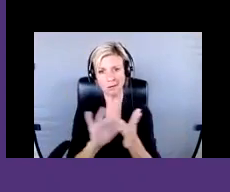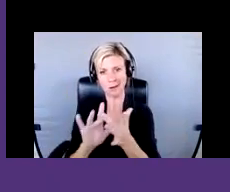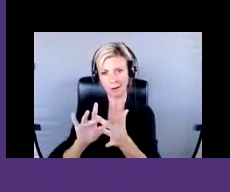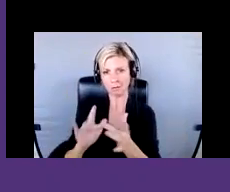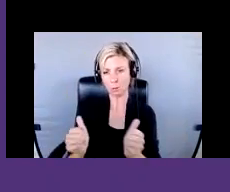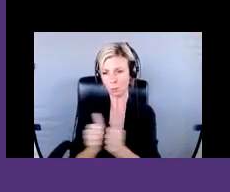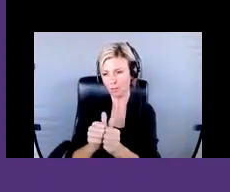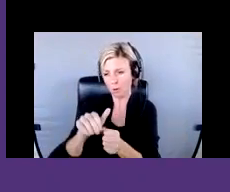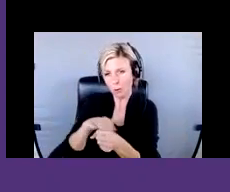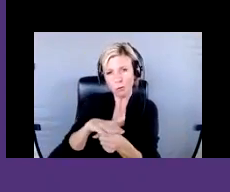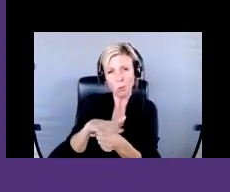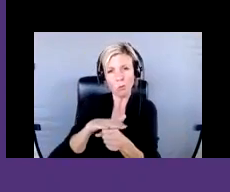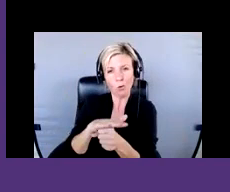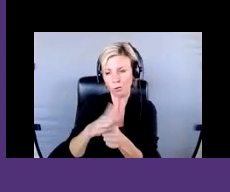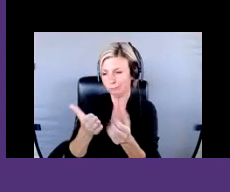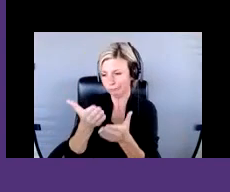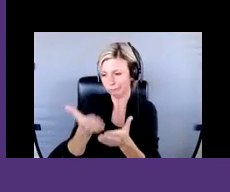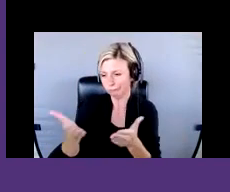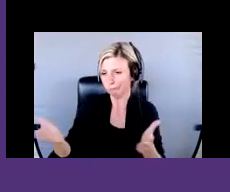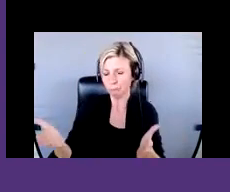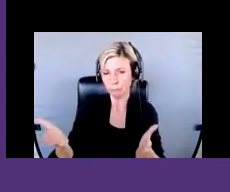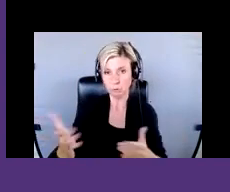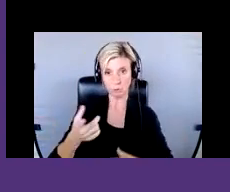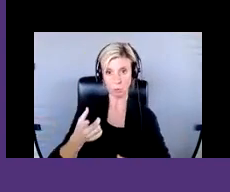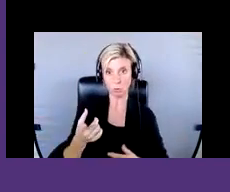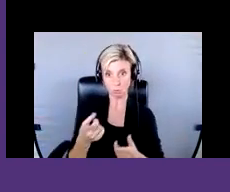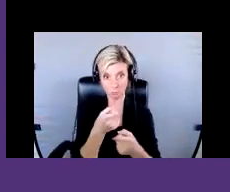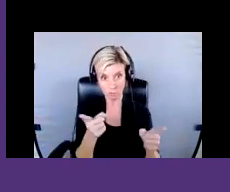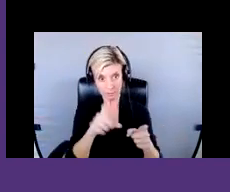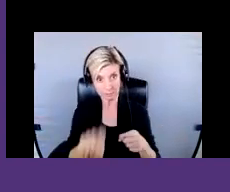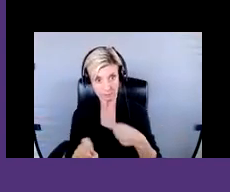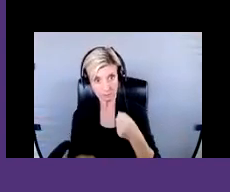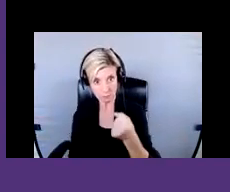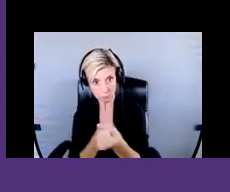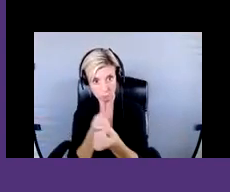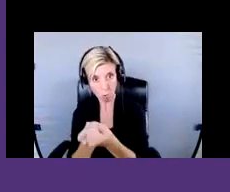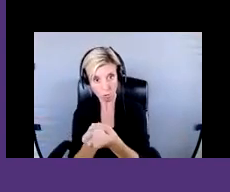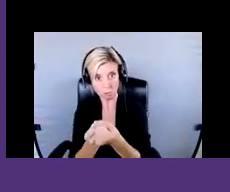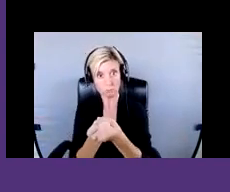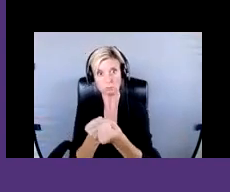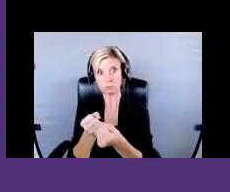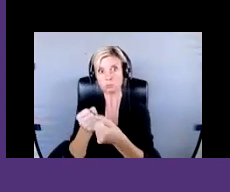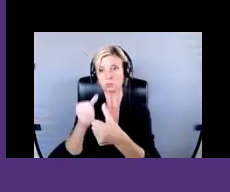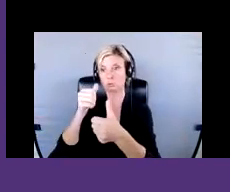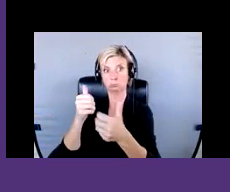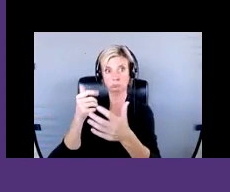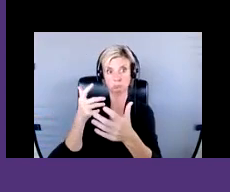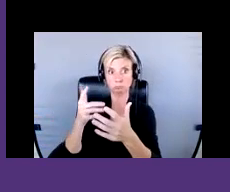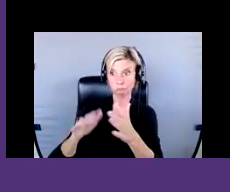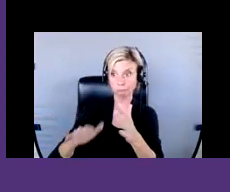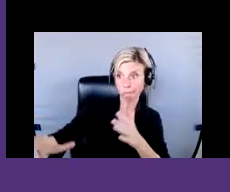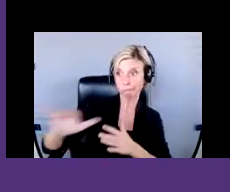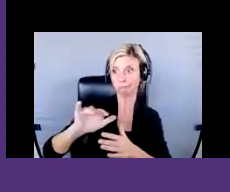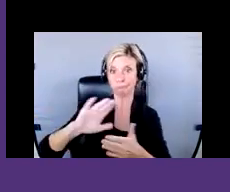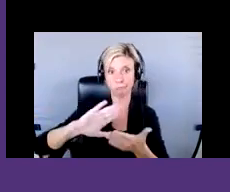presentations and any support that they need to go out into the community as elder mediators to reach out